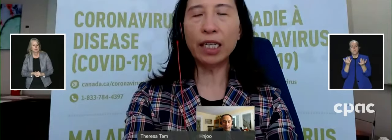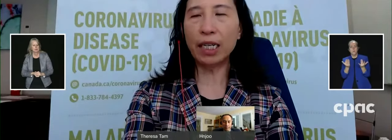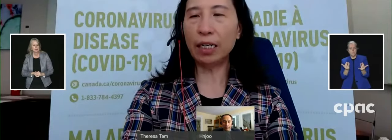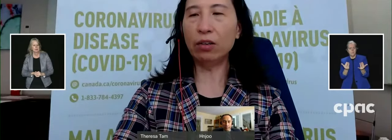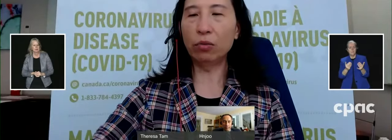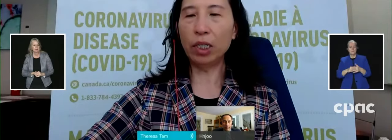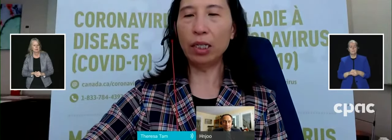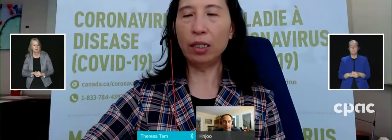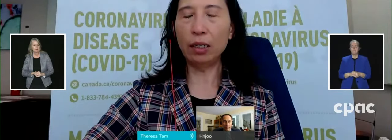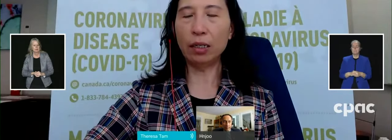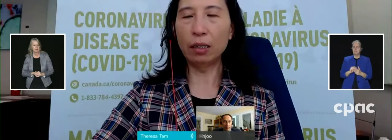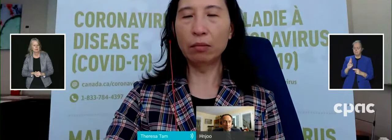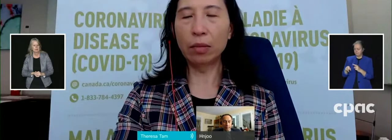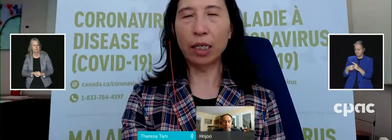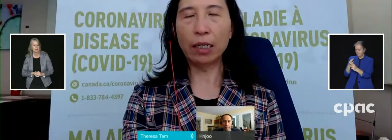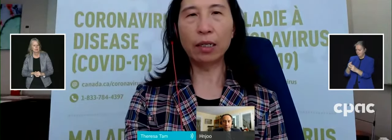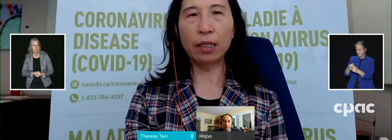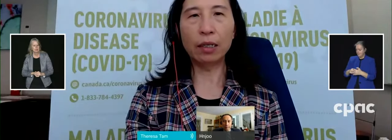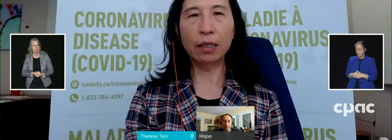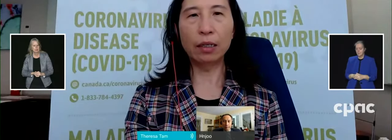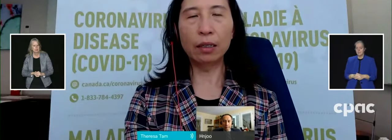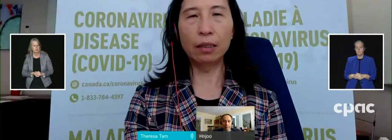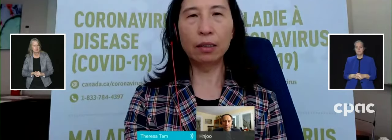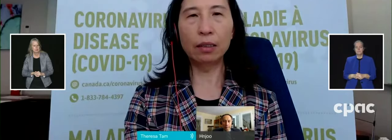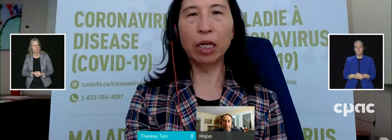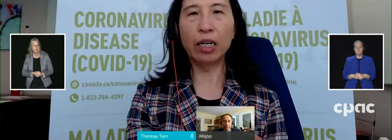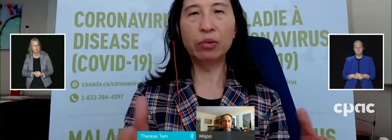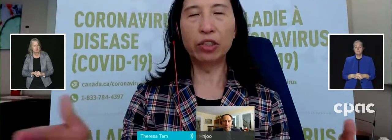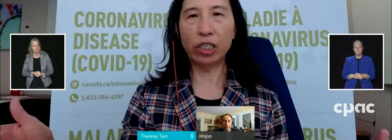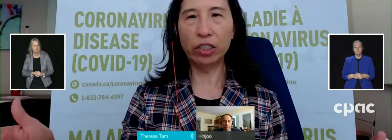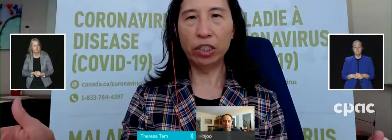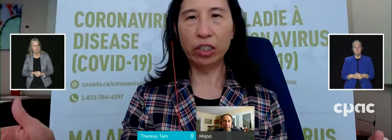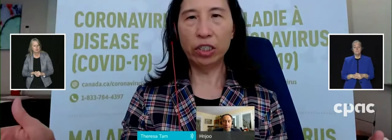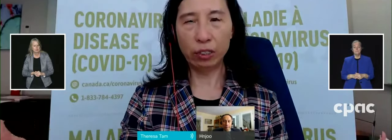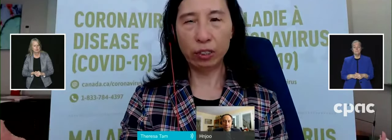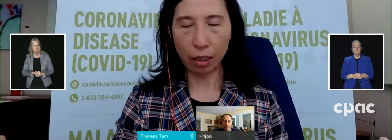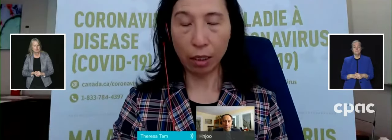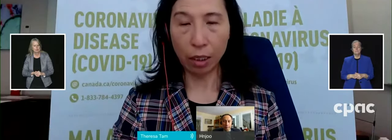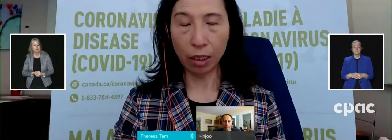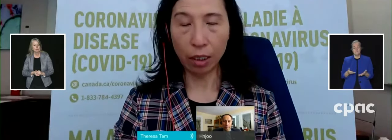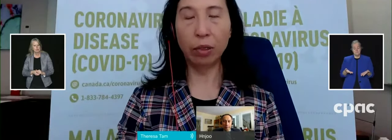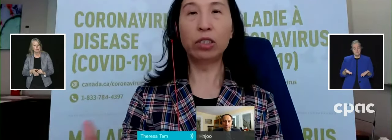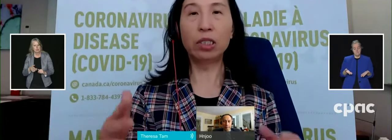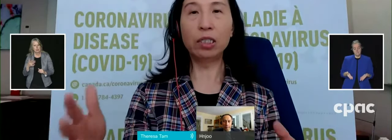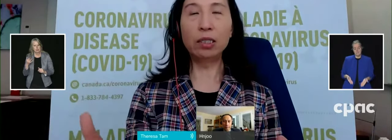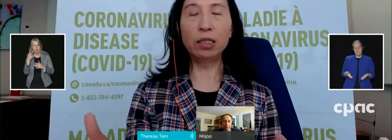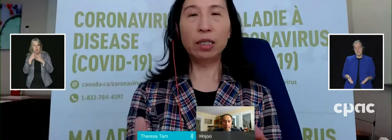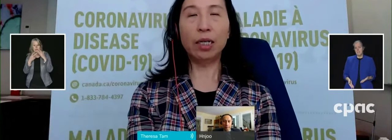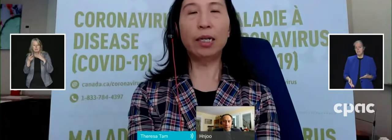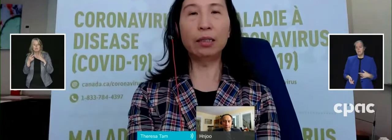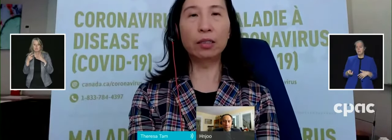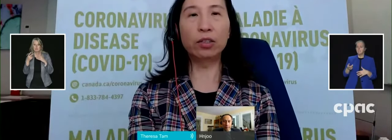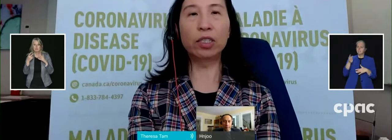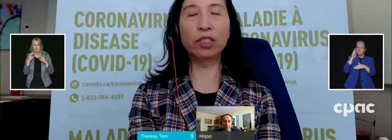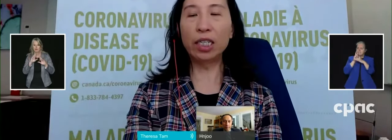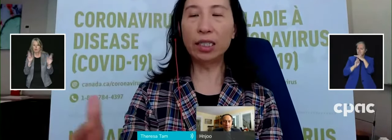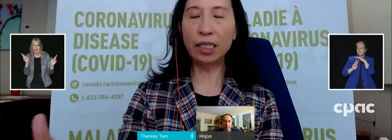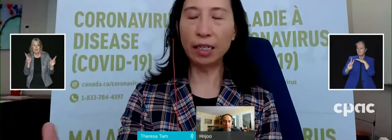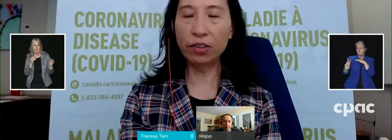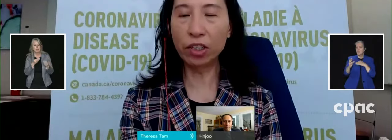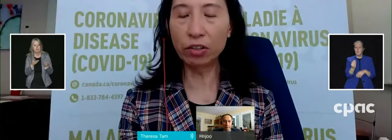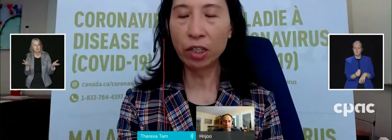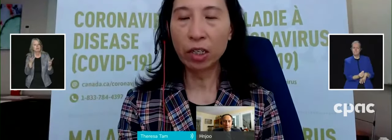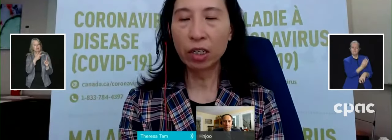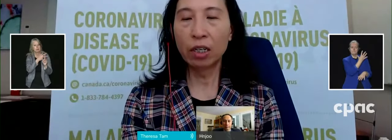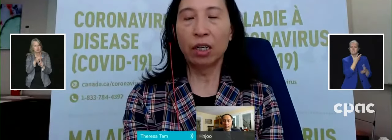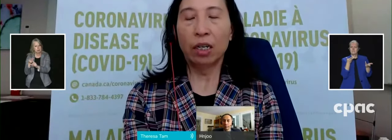So right now, I think the supply projections are posted, and to a certain